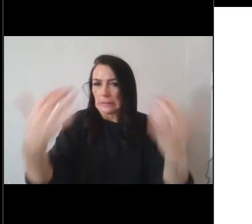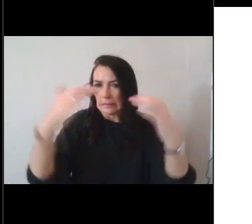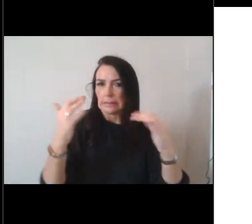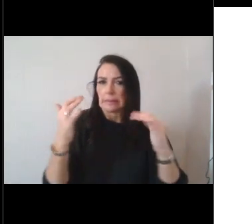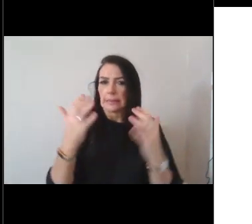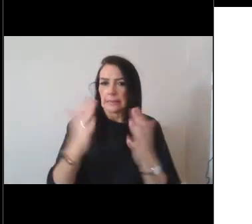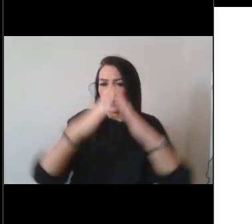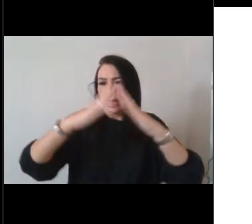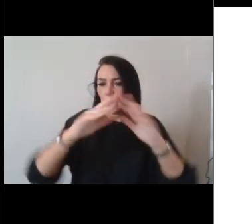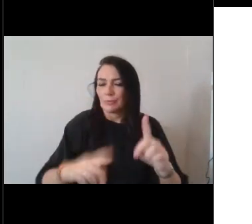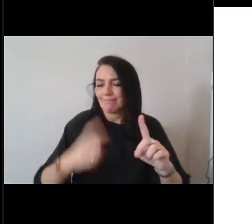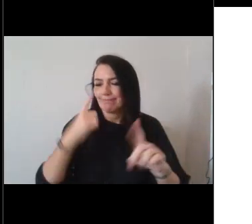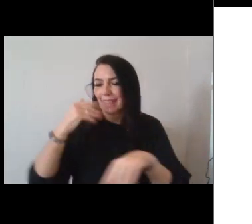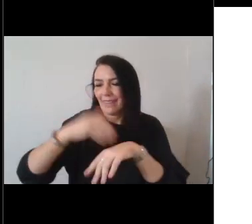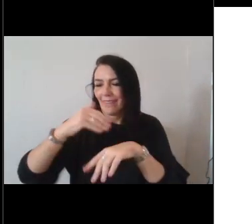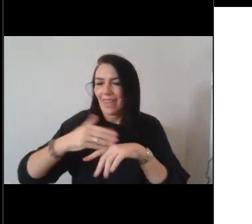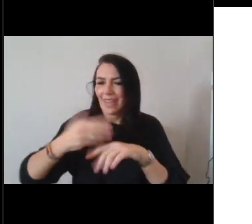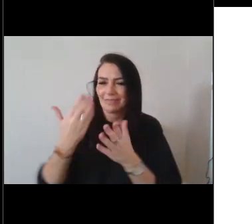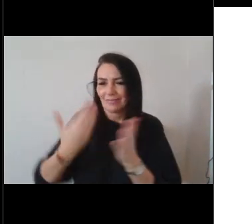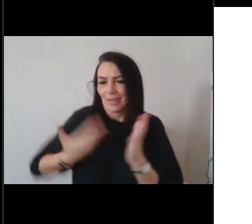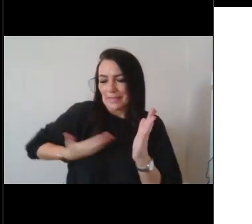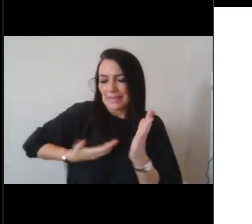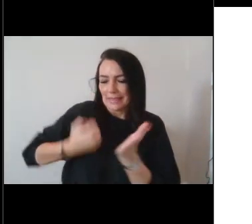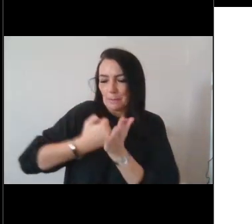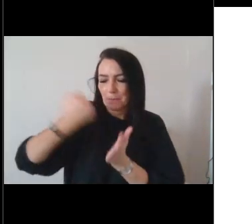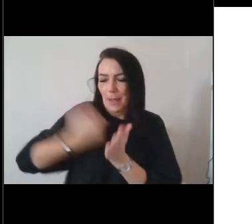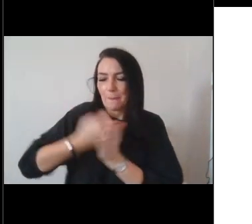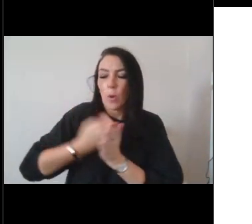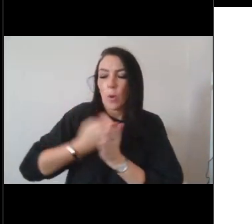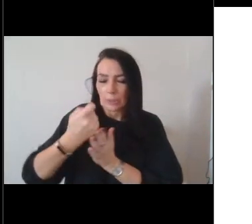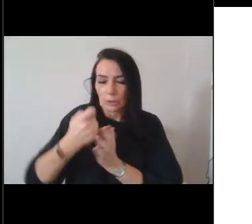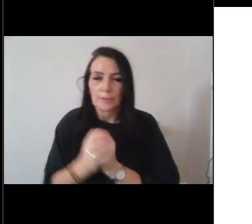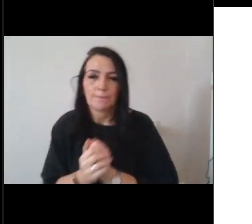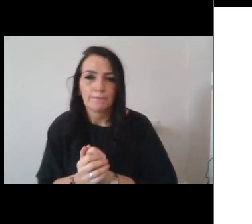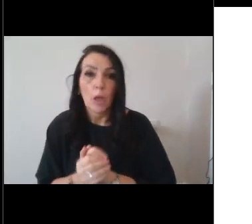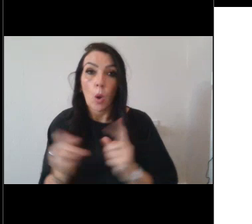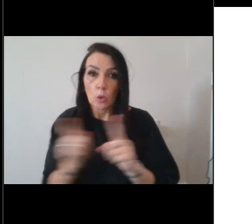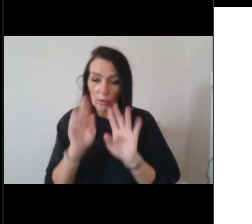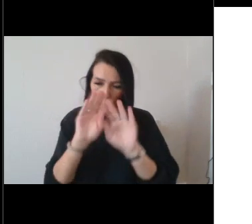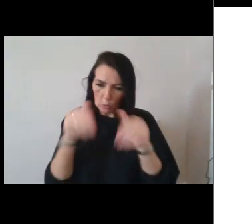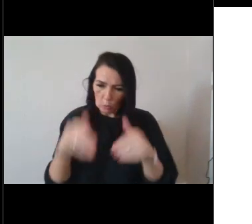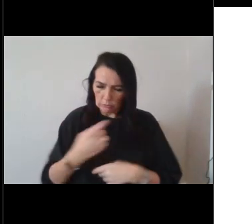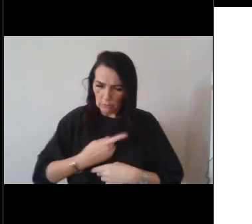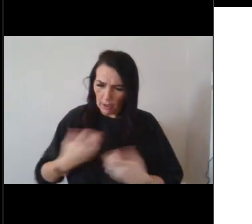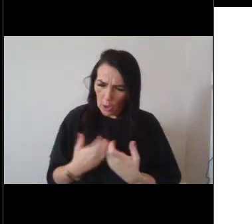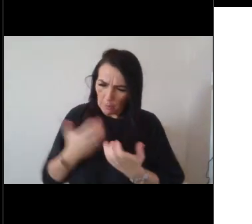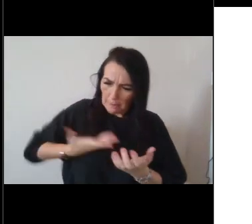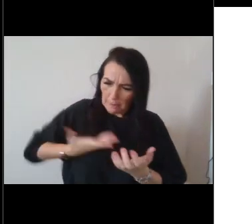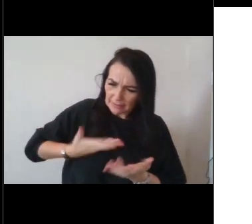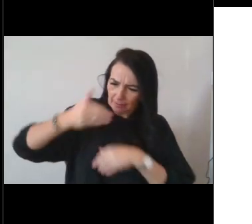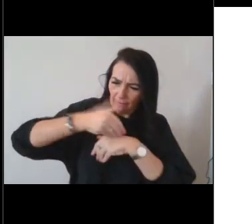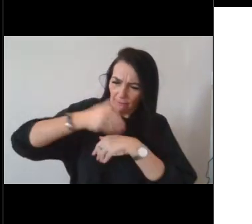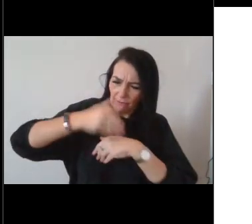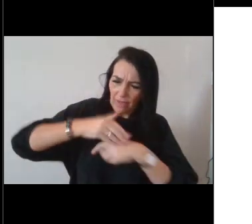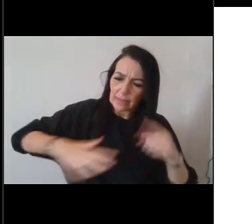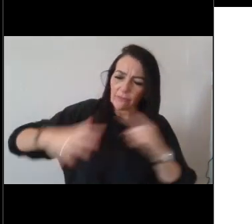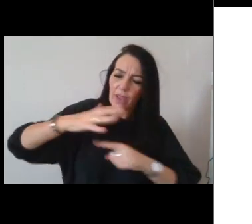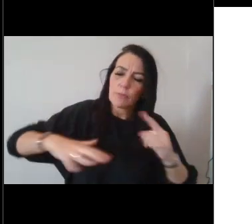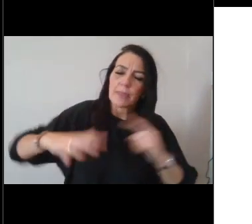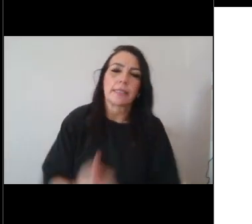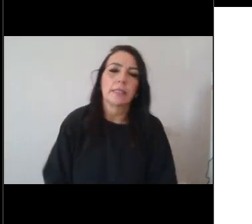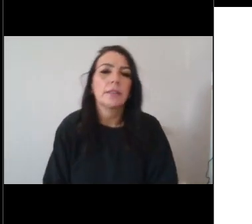but businesses and organisations must also address its own environmental impact as well. An organisation or practice that